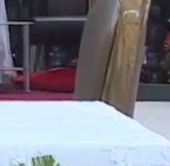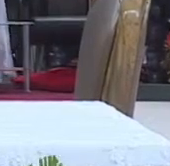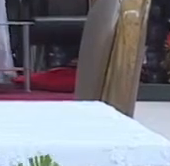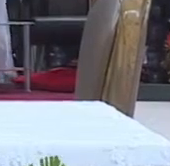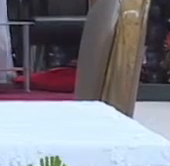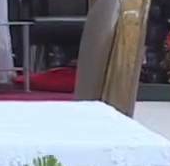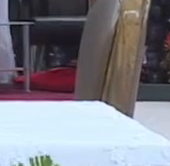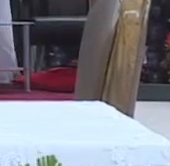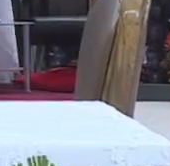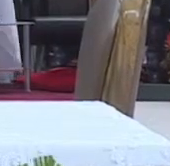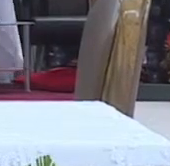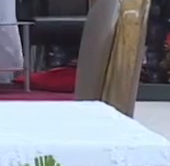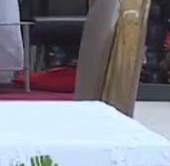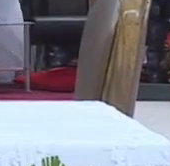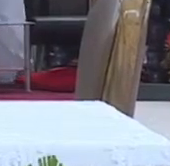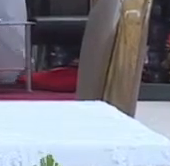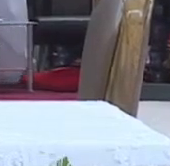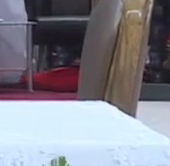answered